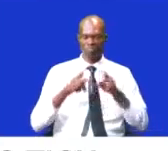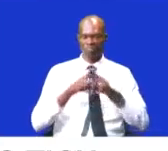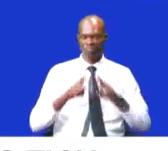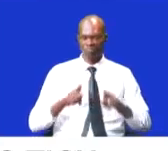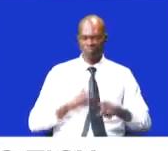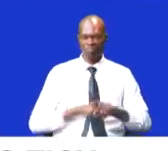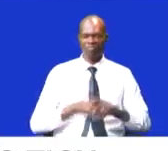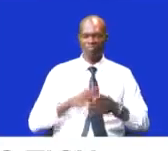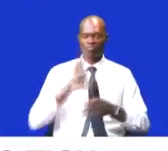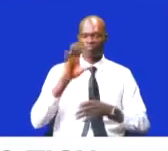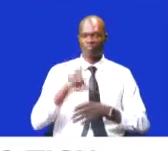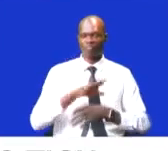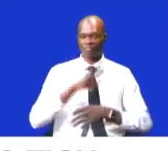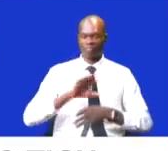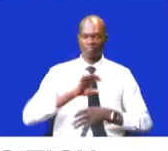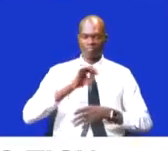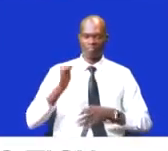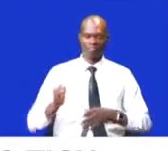Assembly